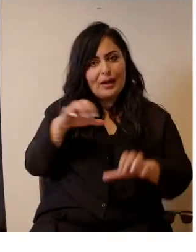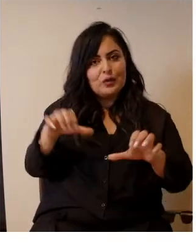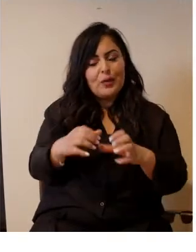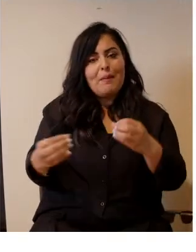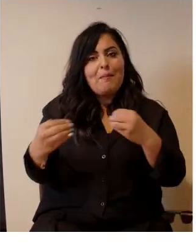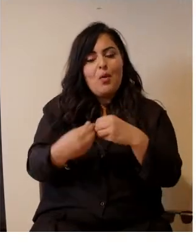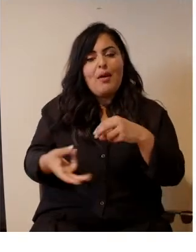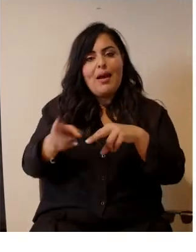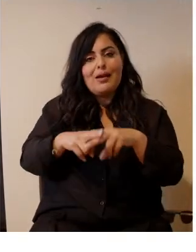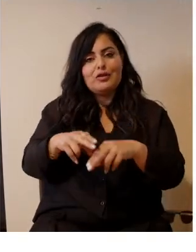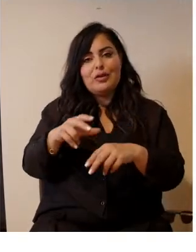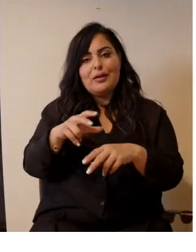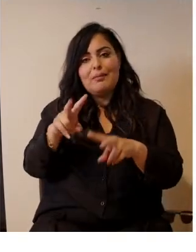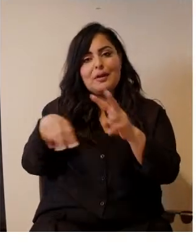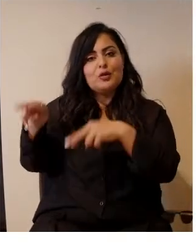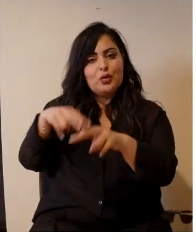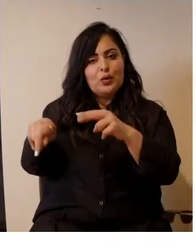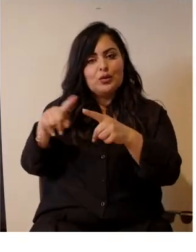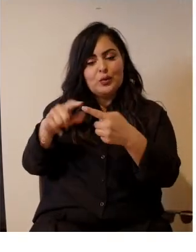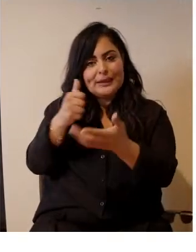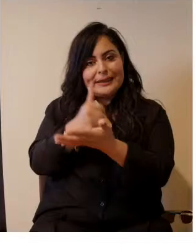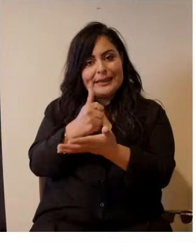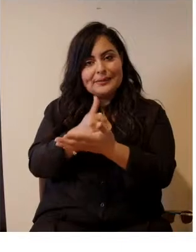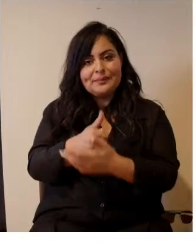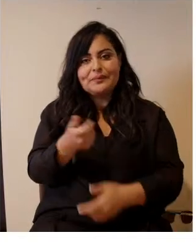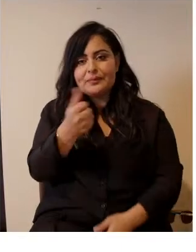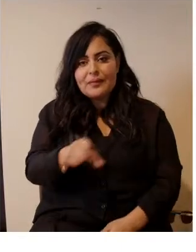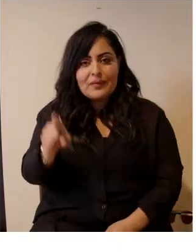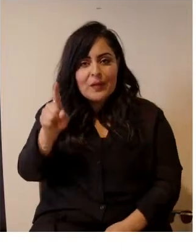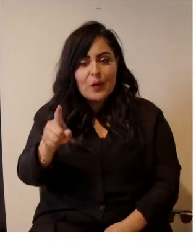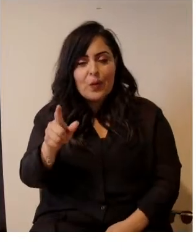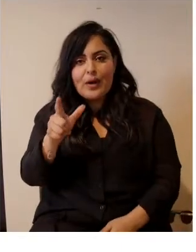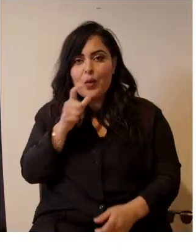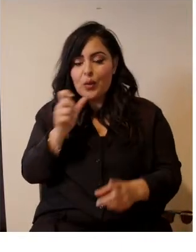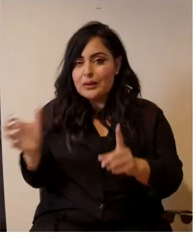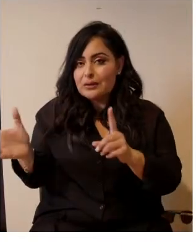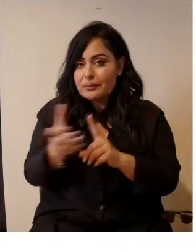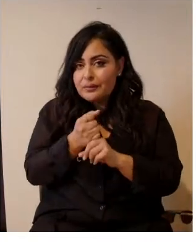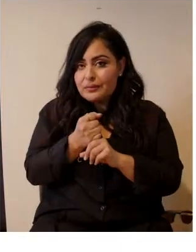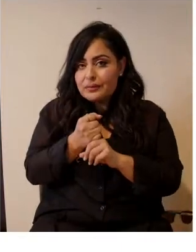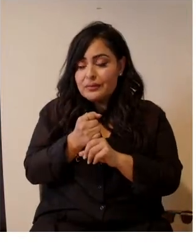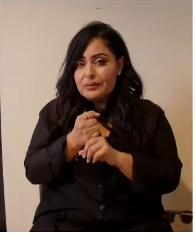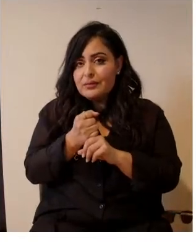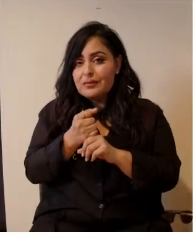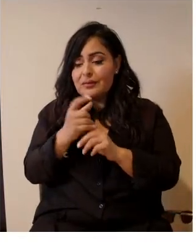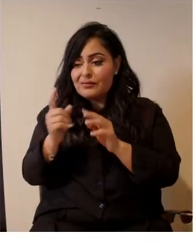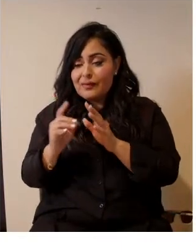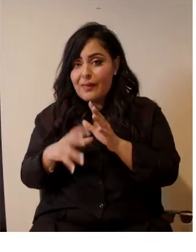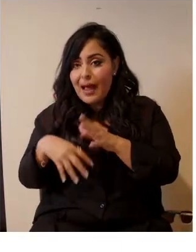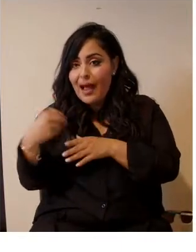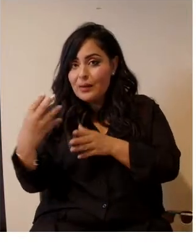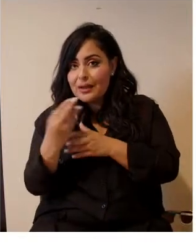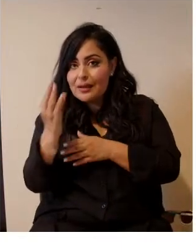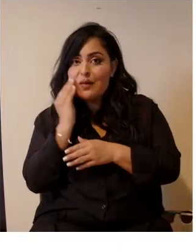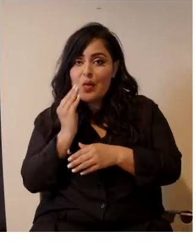patrols to assist. And anyone caught violating that mandatory